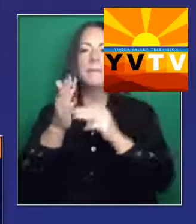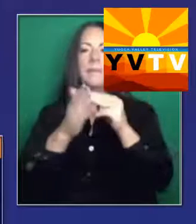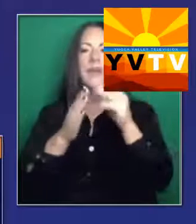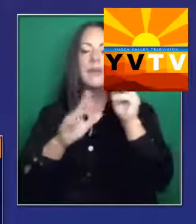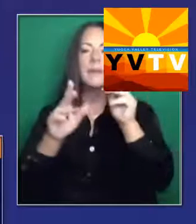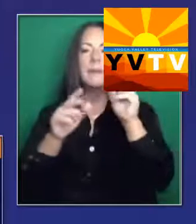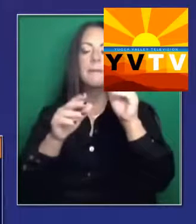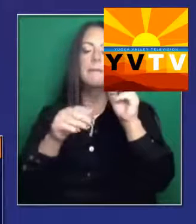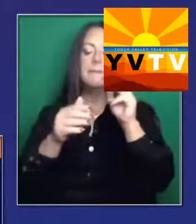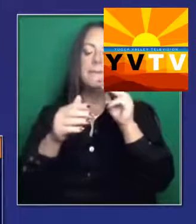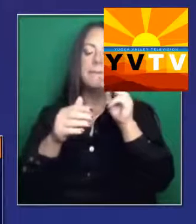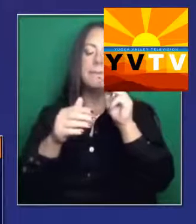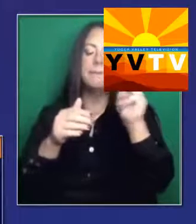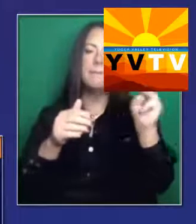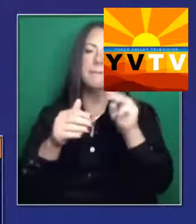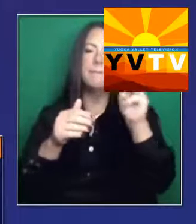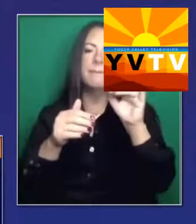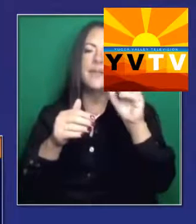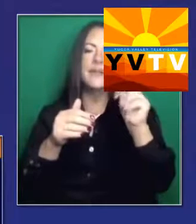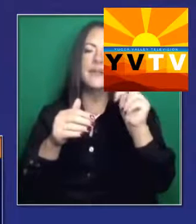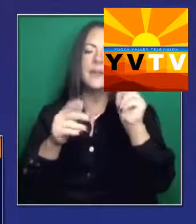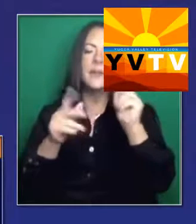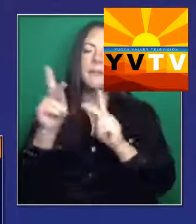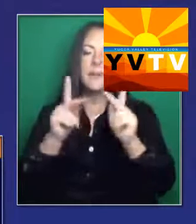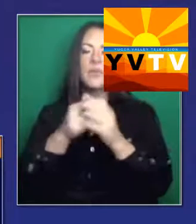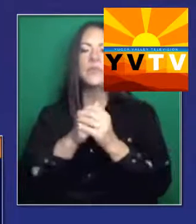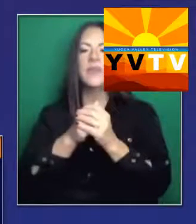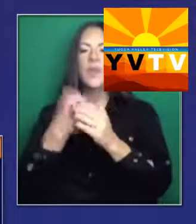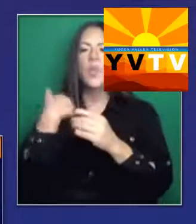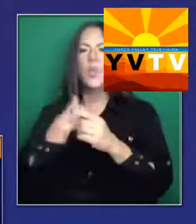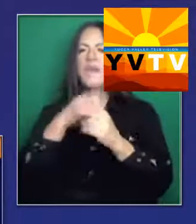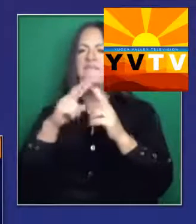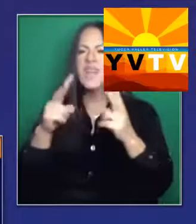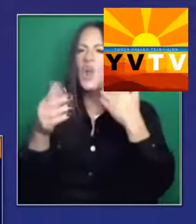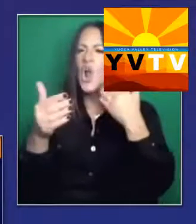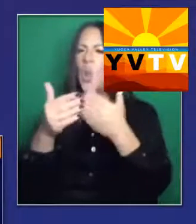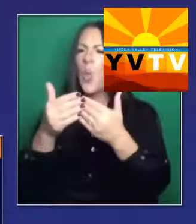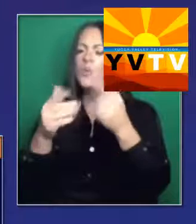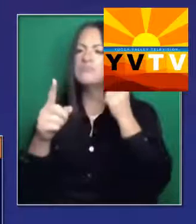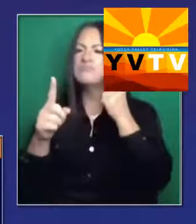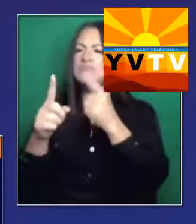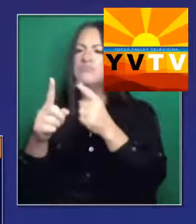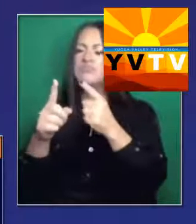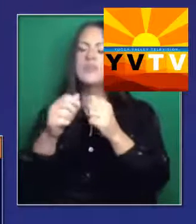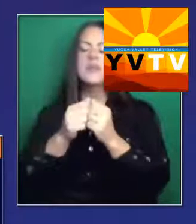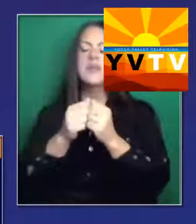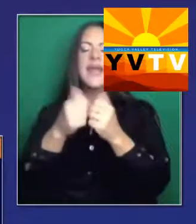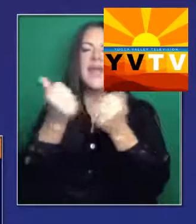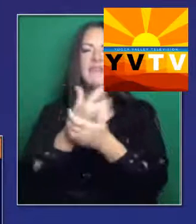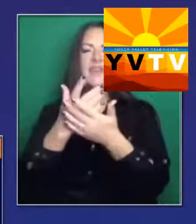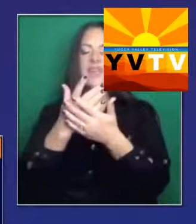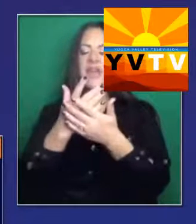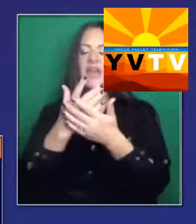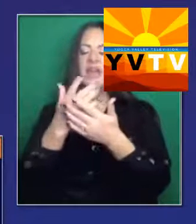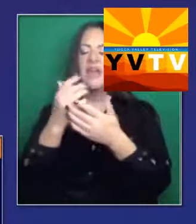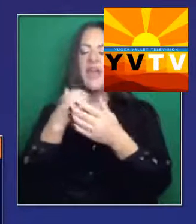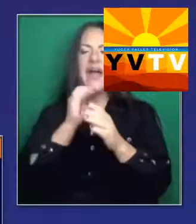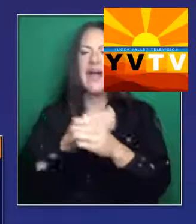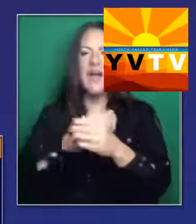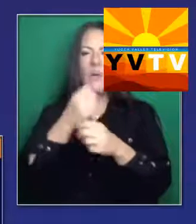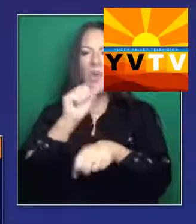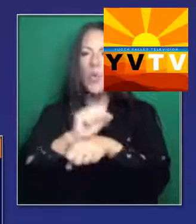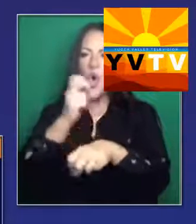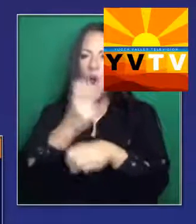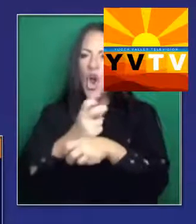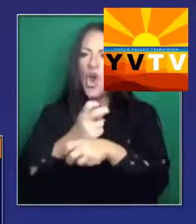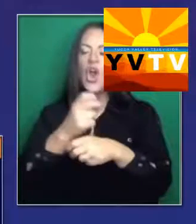along very, very well. We are very close to getting it to where we need it to be. All our logistics and commodities efforts and the dry ice that continues to be an